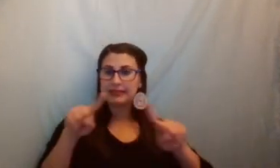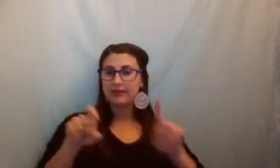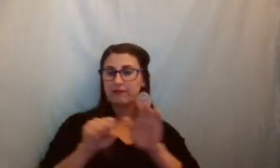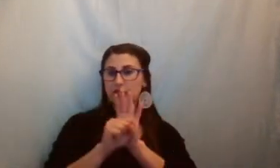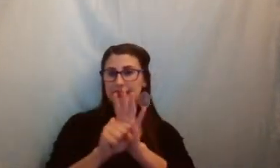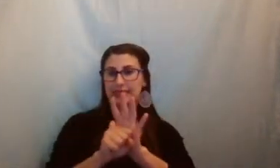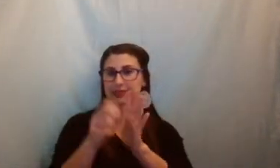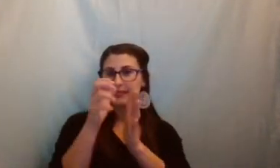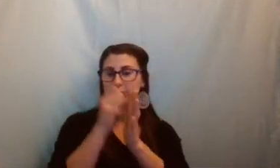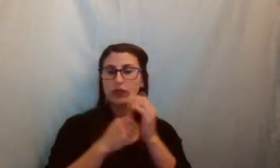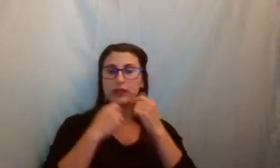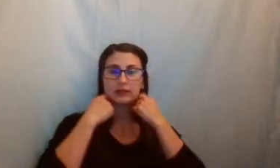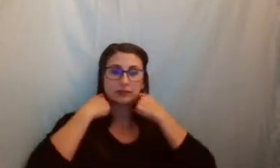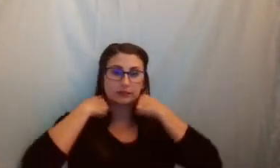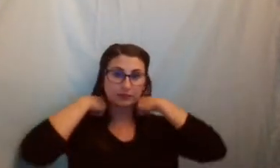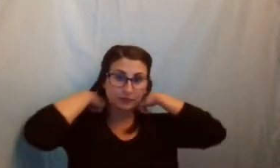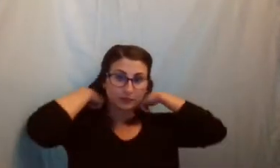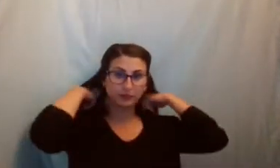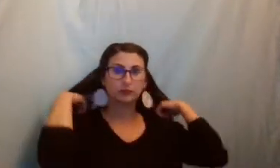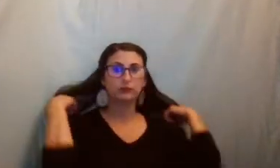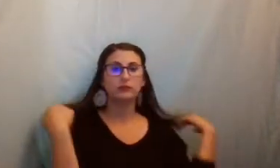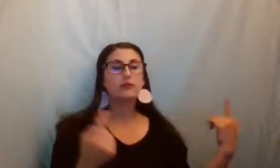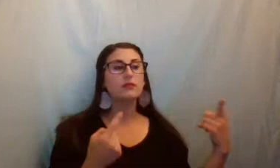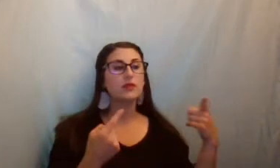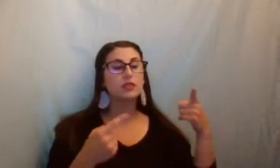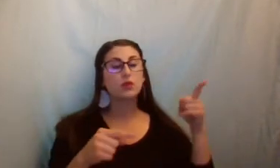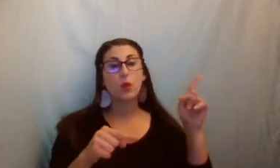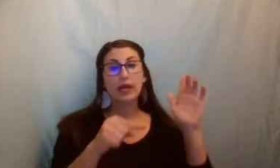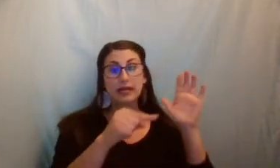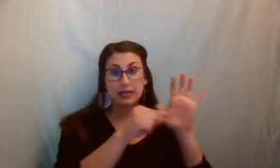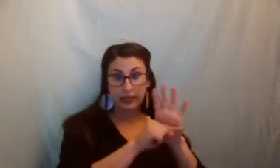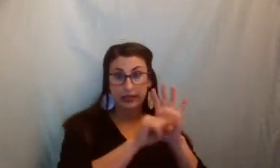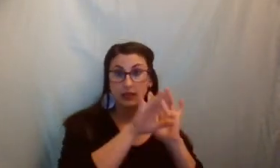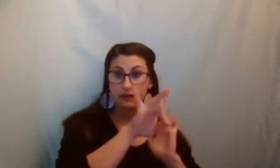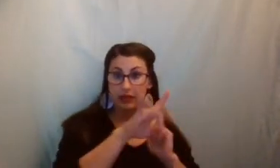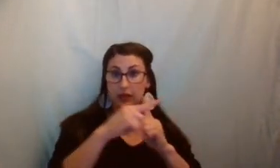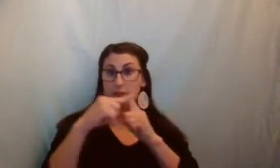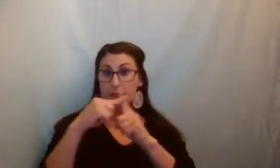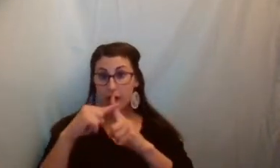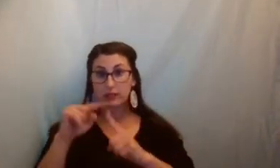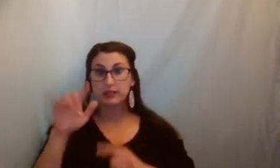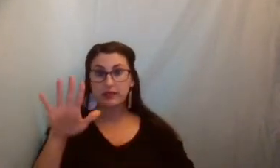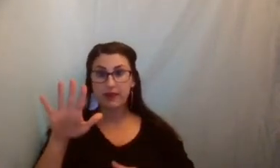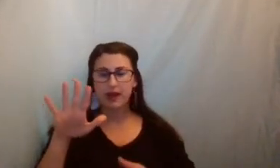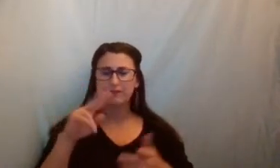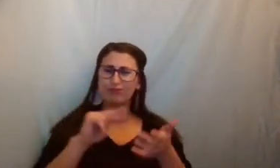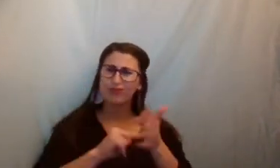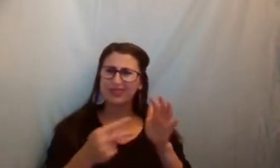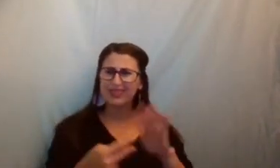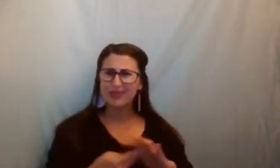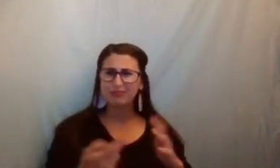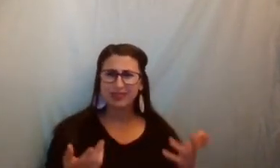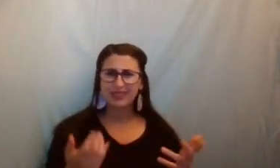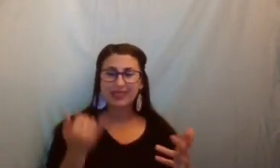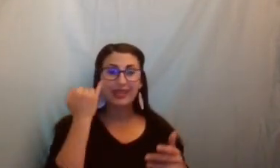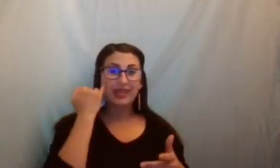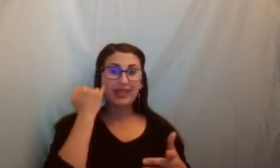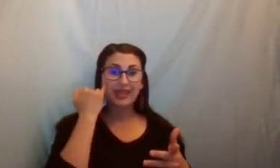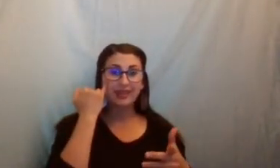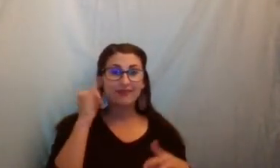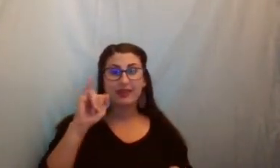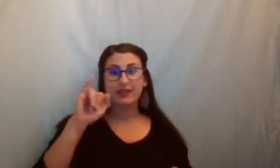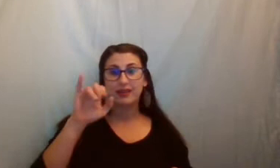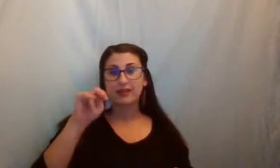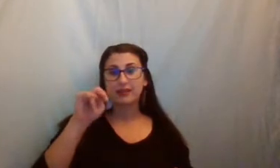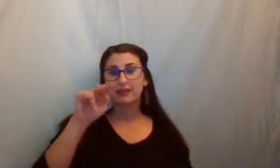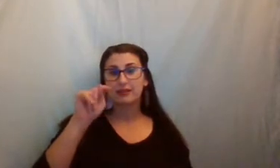says different signs subtract. So I have different signs. This is a negative and this is a positive. It means that if the integers